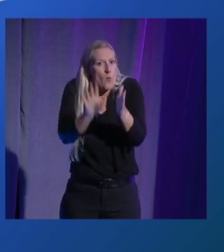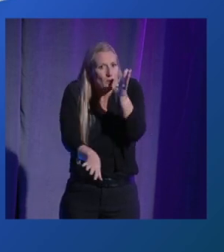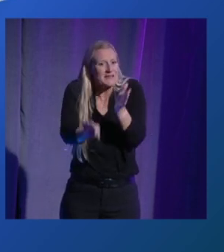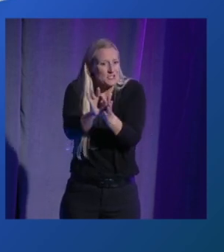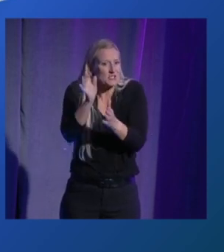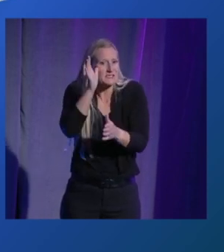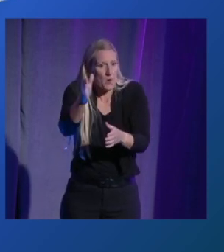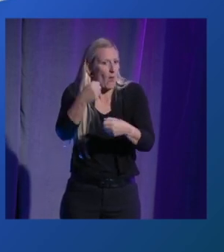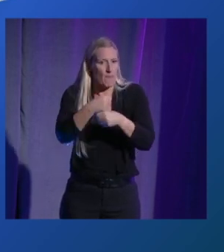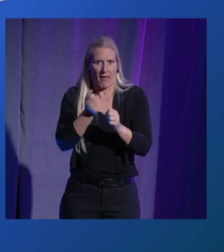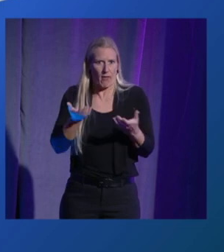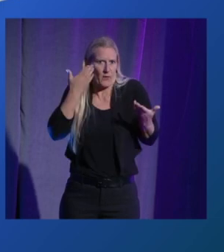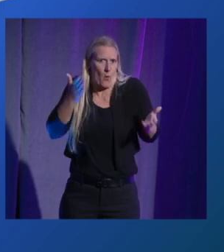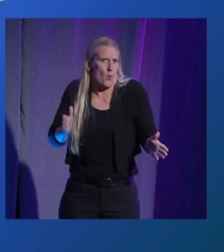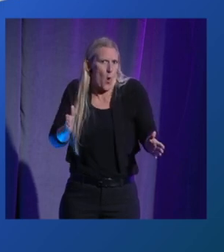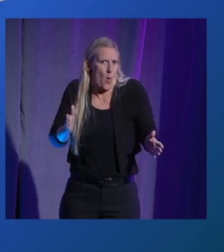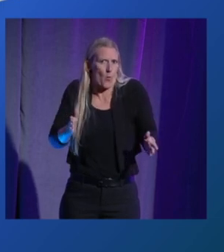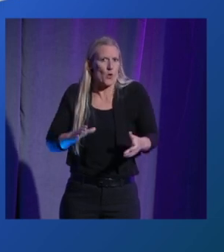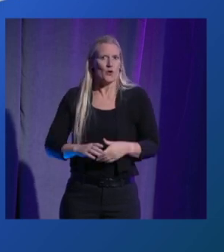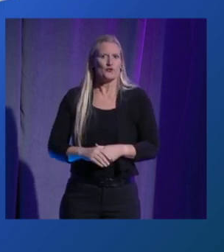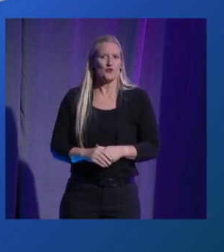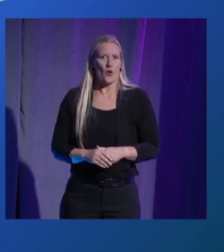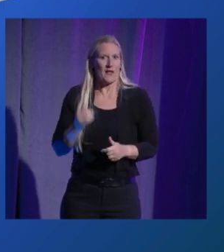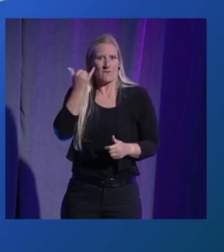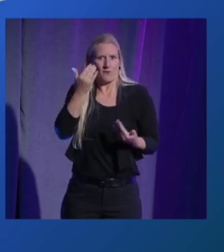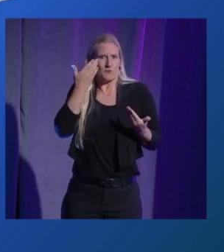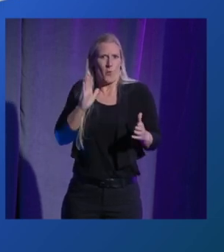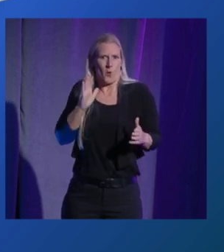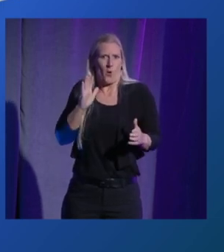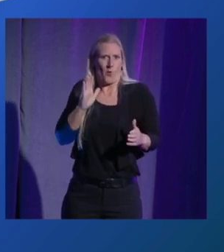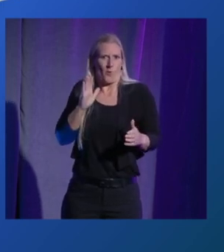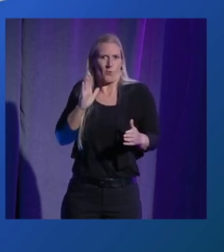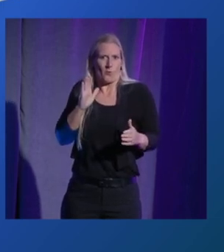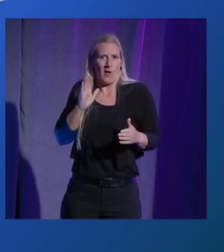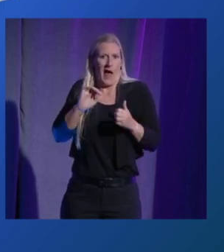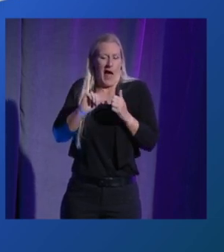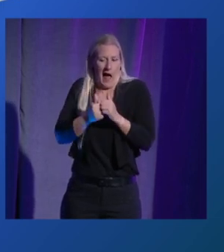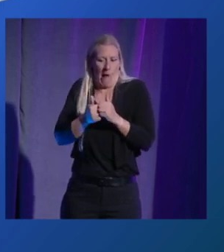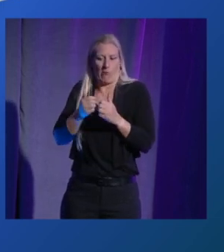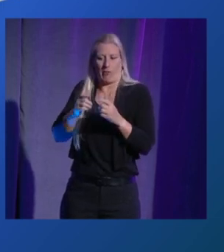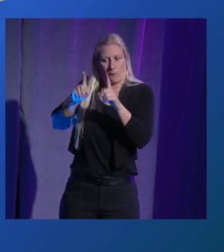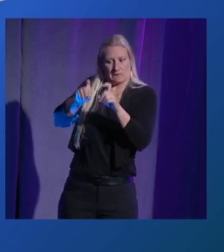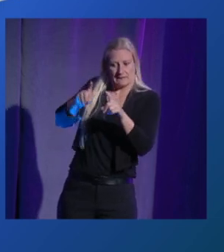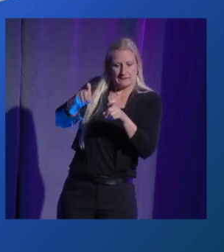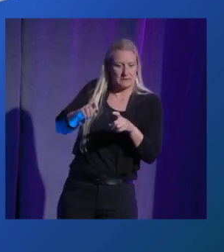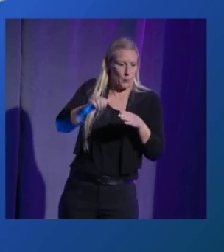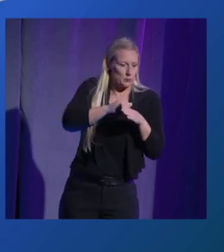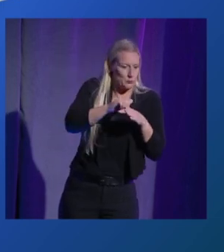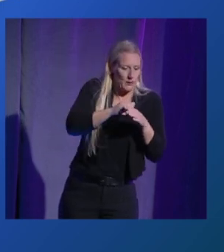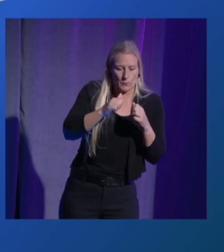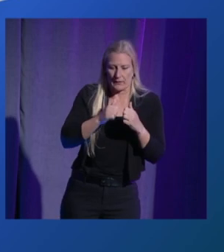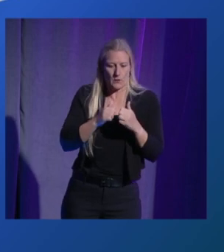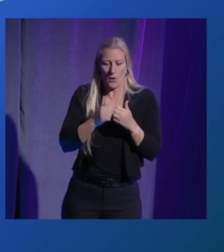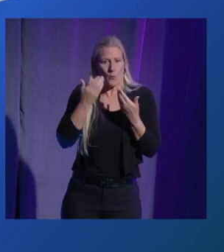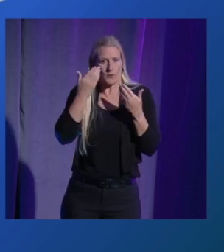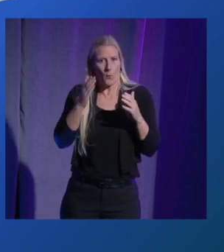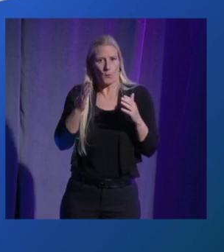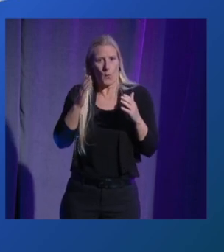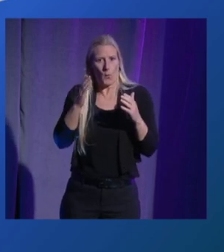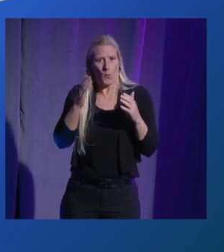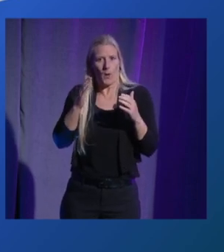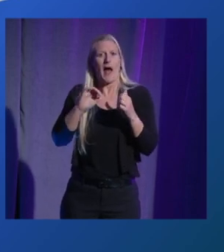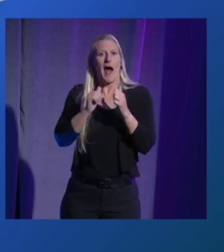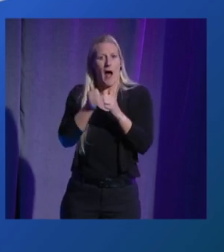then you don't know exactly what inference they're going to make that's really problematic I heard a comment sort of in the keynote talking about well if you're a Warf